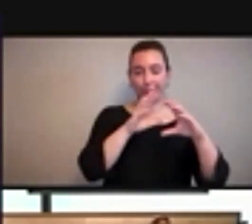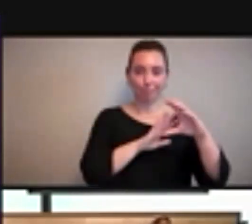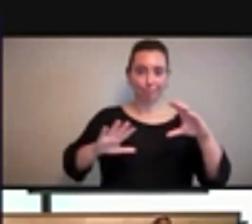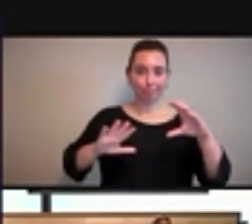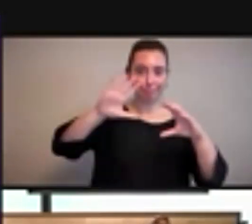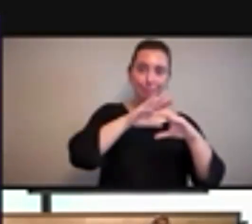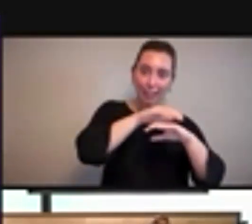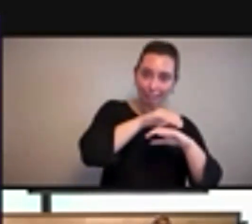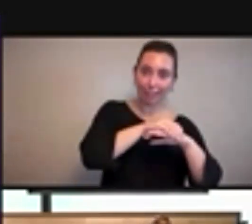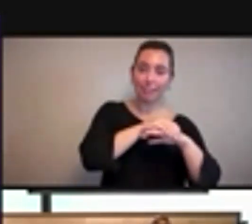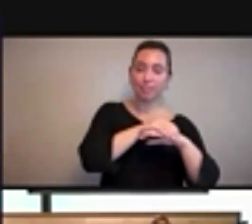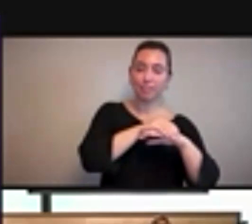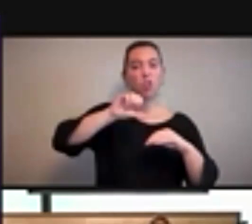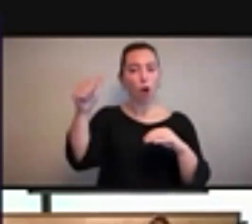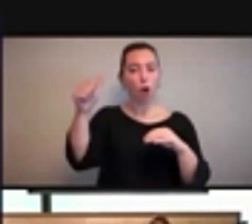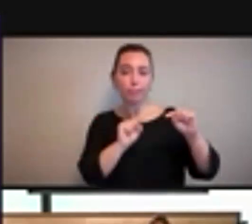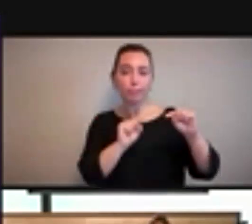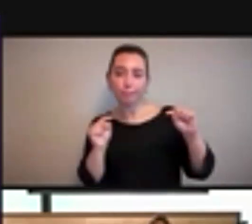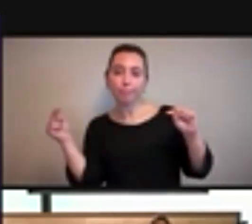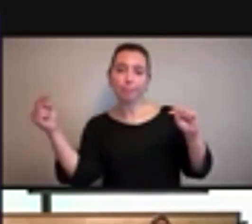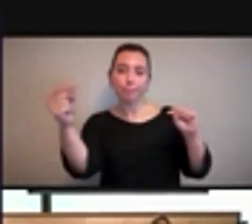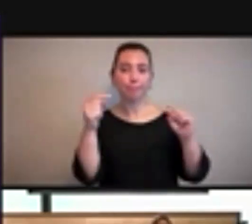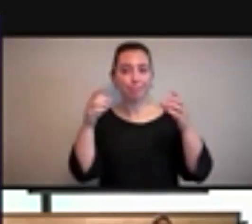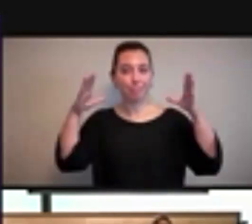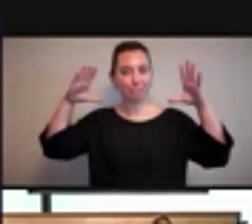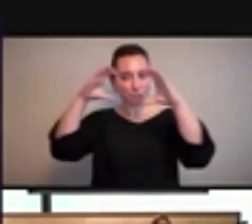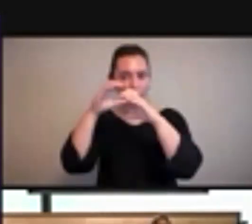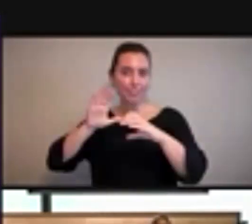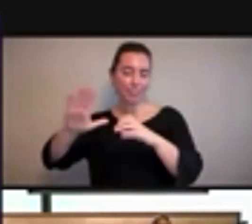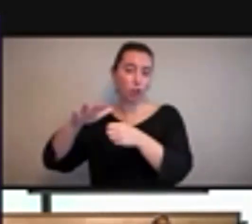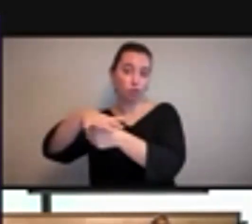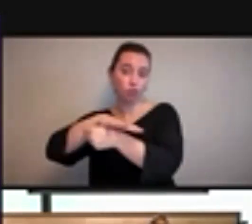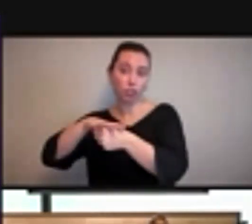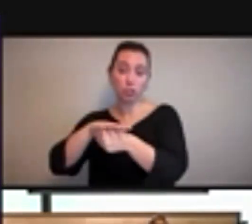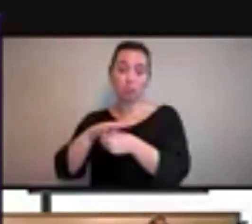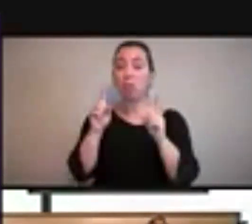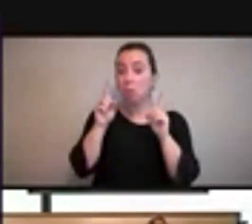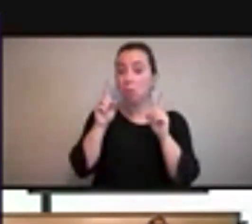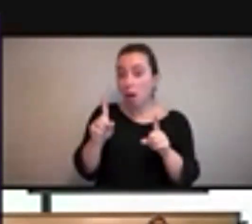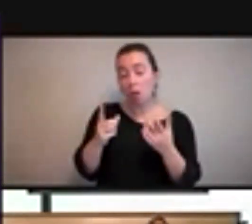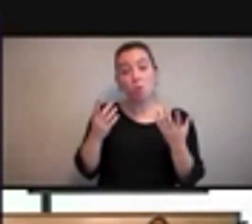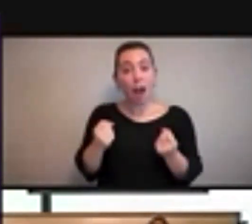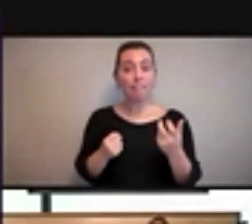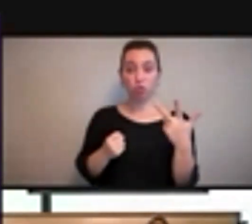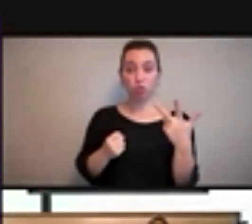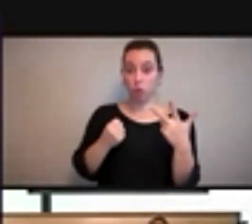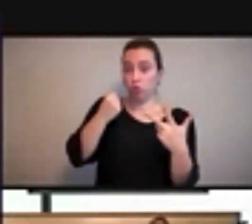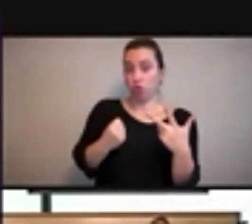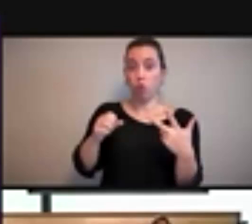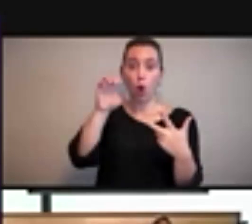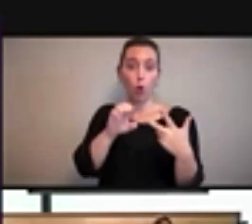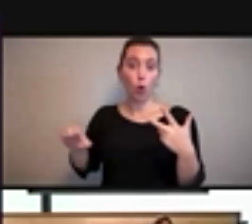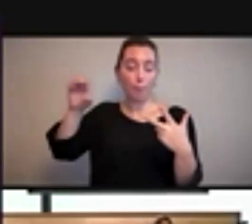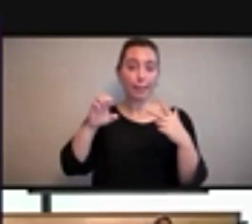other chapters also around the globe. But of course, even if we have 3 strong chapters in the European